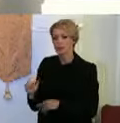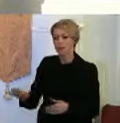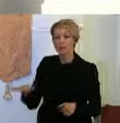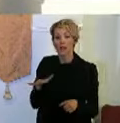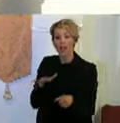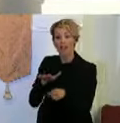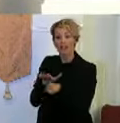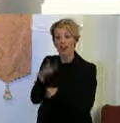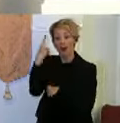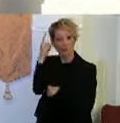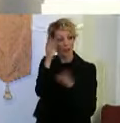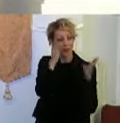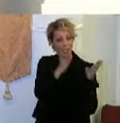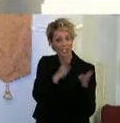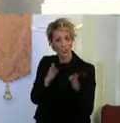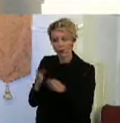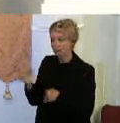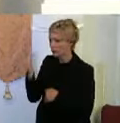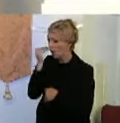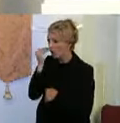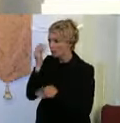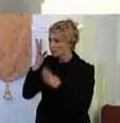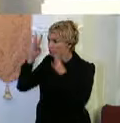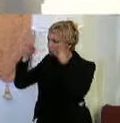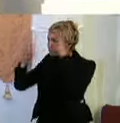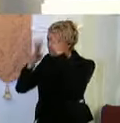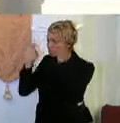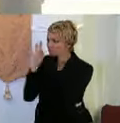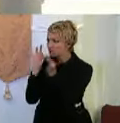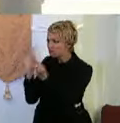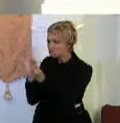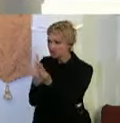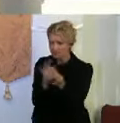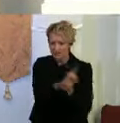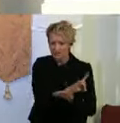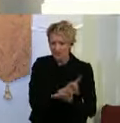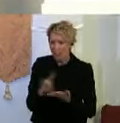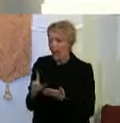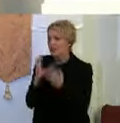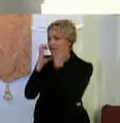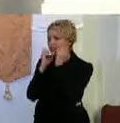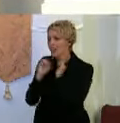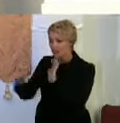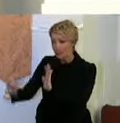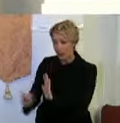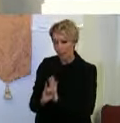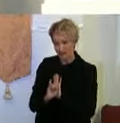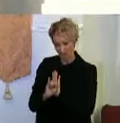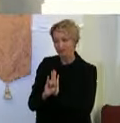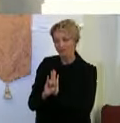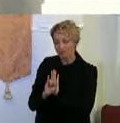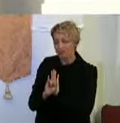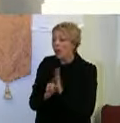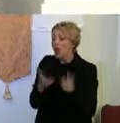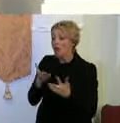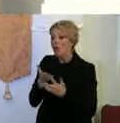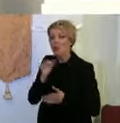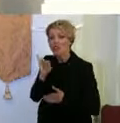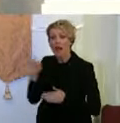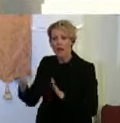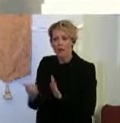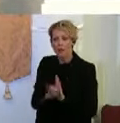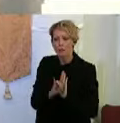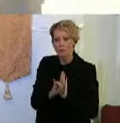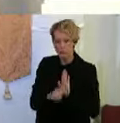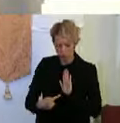us, knowing that we have been created in your divine and loving image, so that in that image we